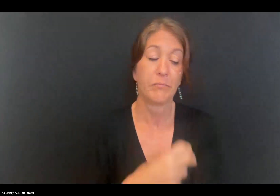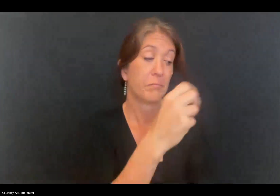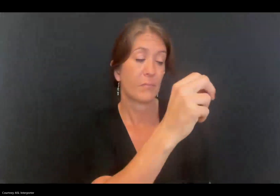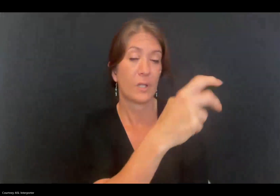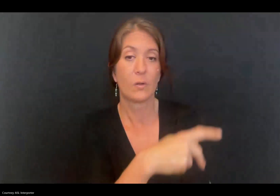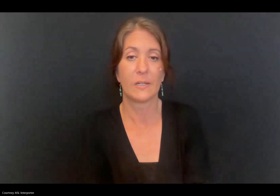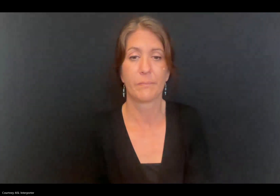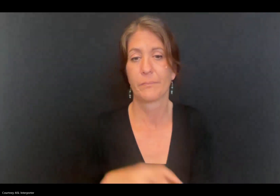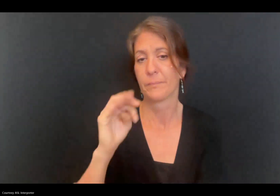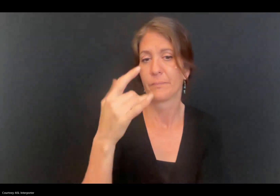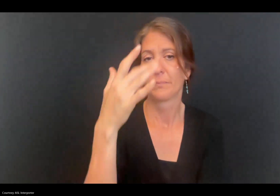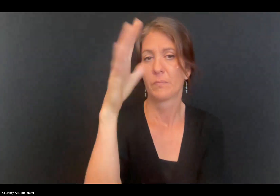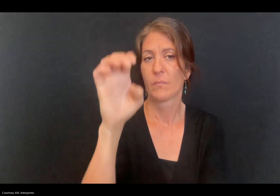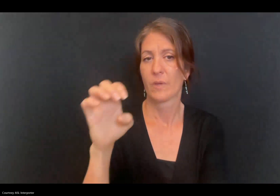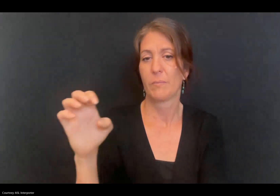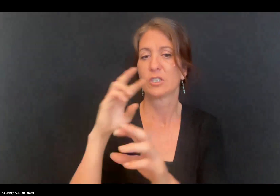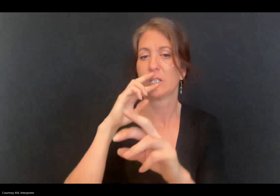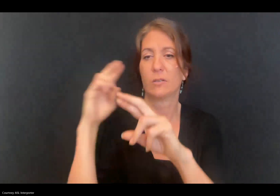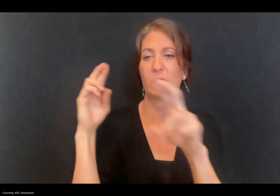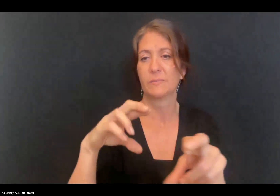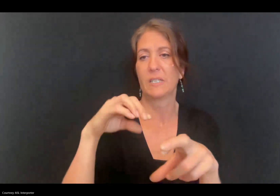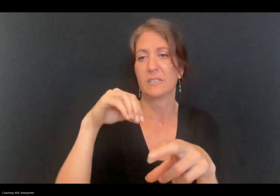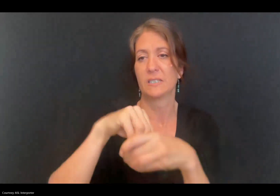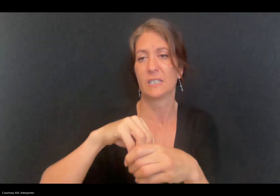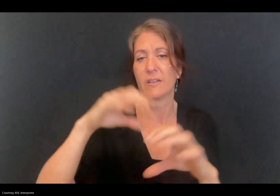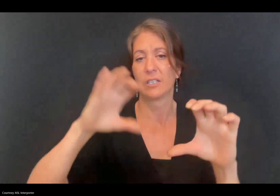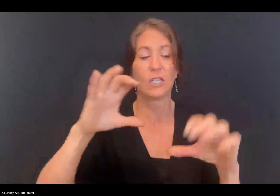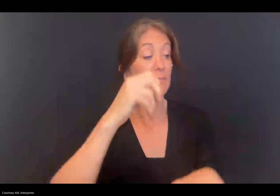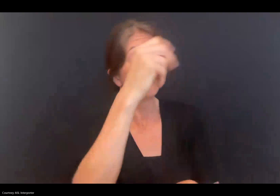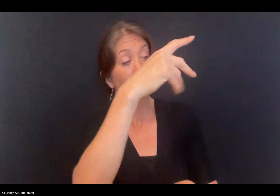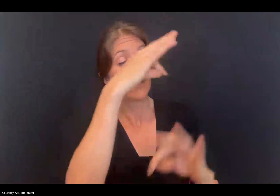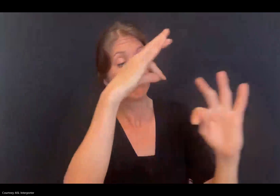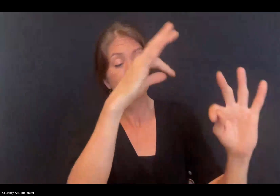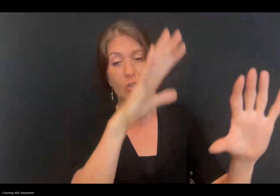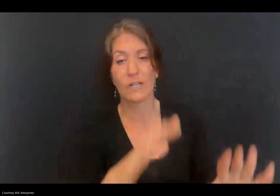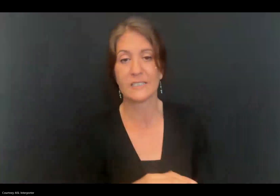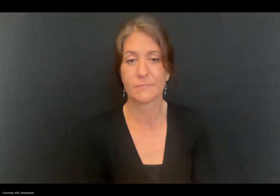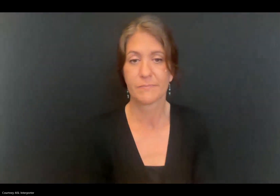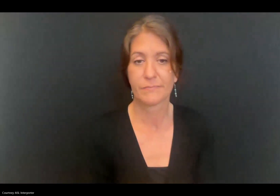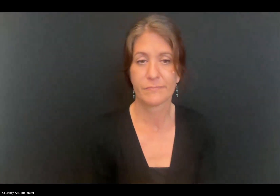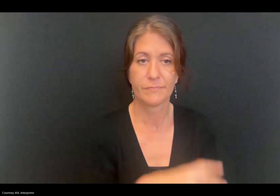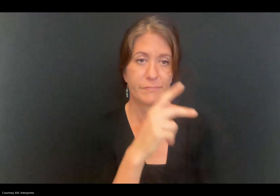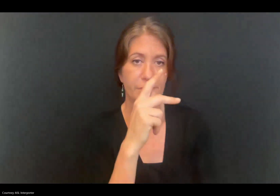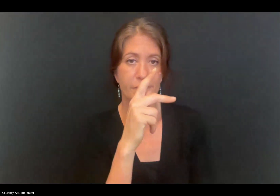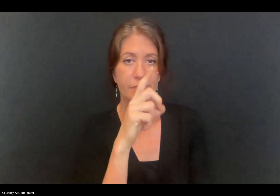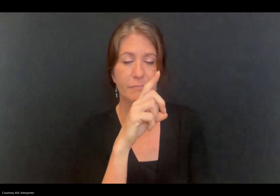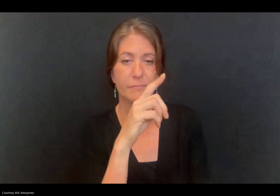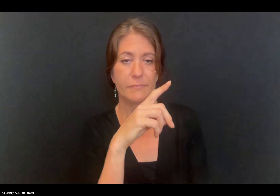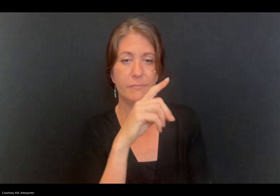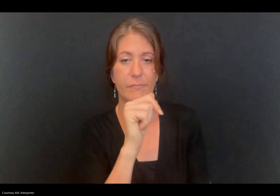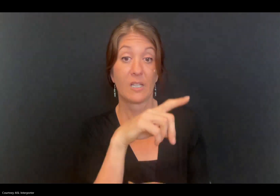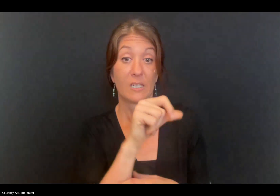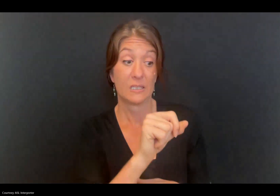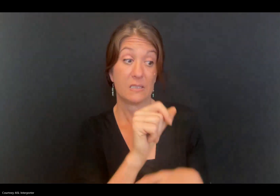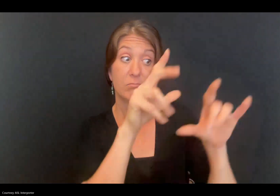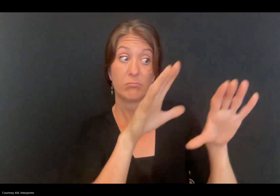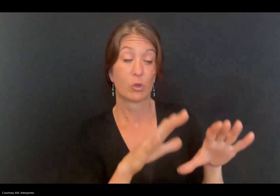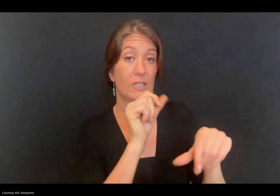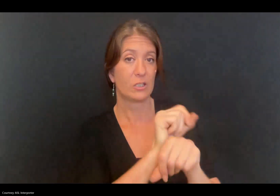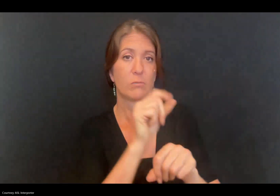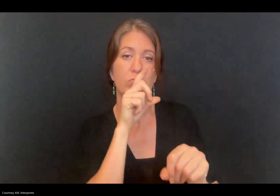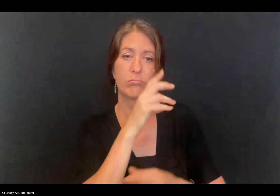Yeah, Michelle responded in the chat, and Okay, great. KDAS has done a great job, and we're really appreciative of everything